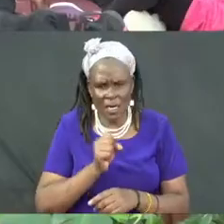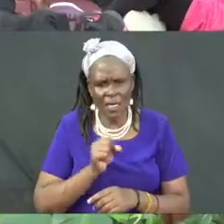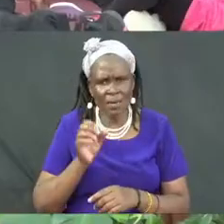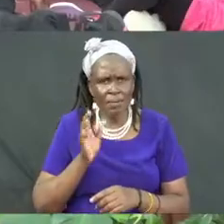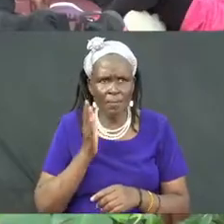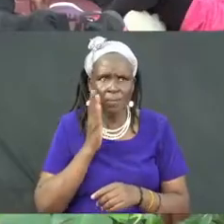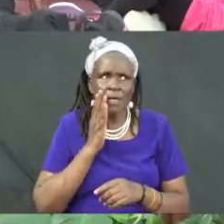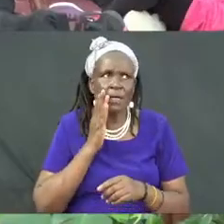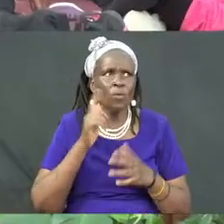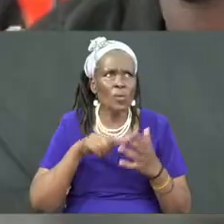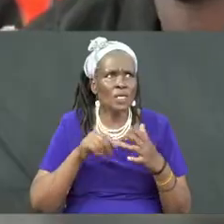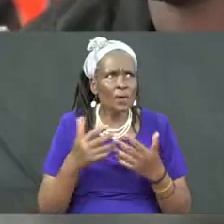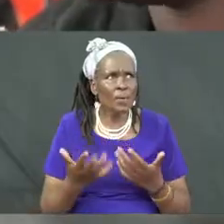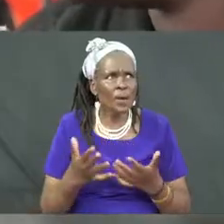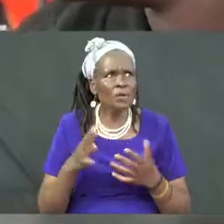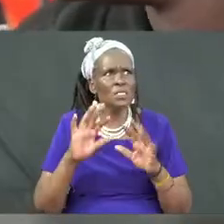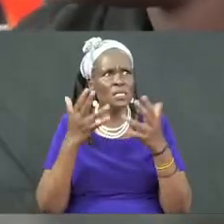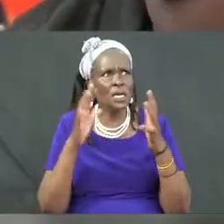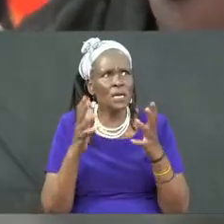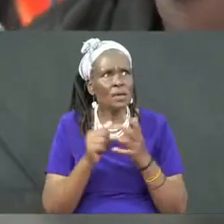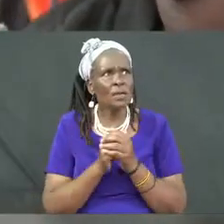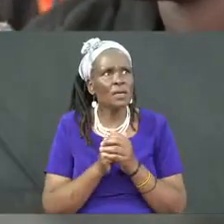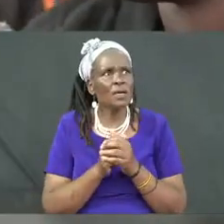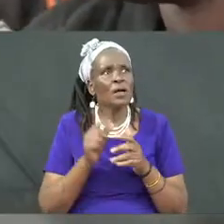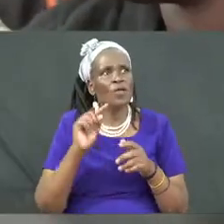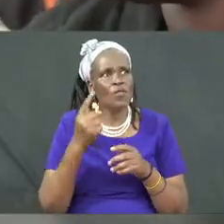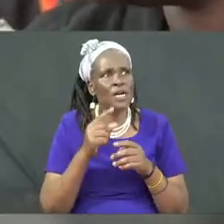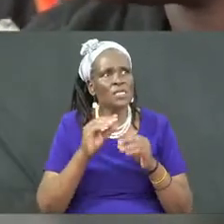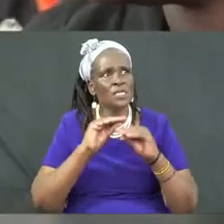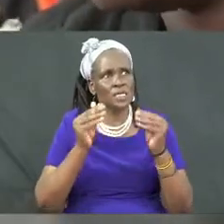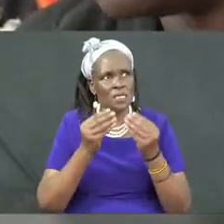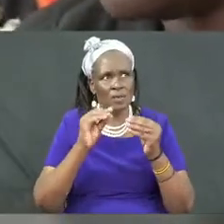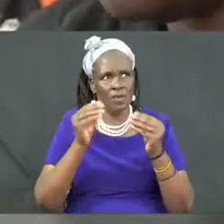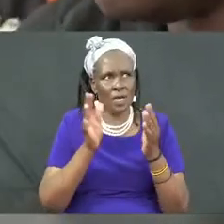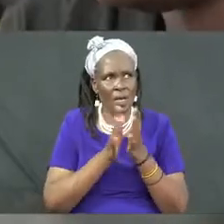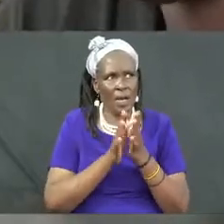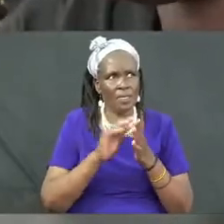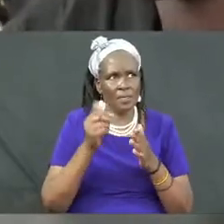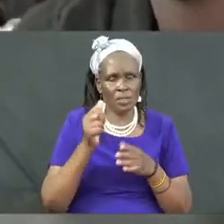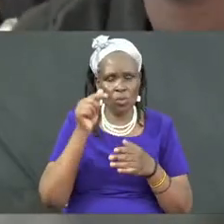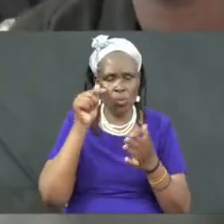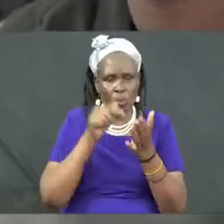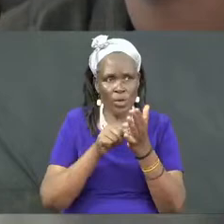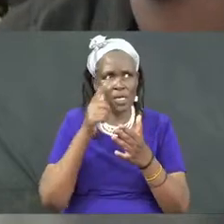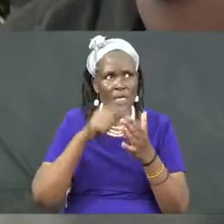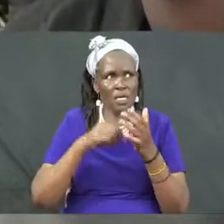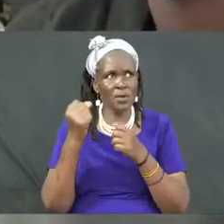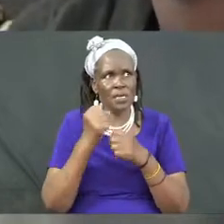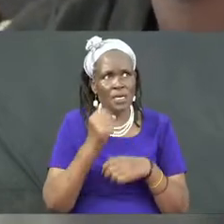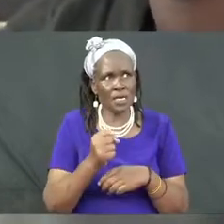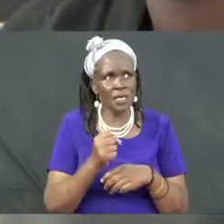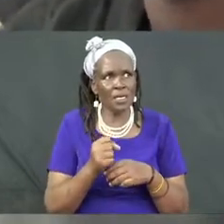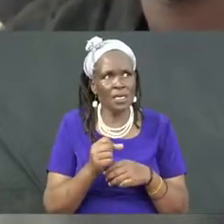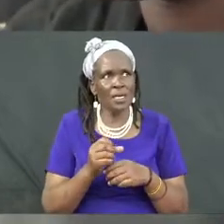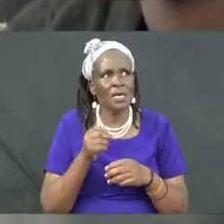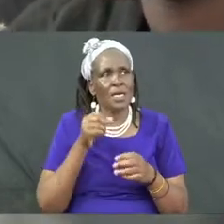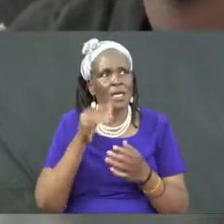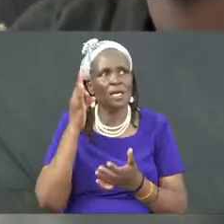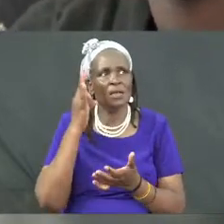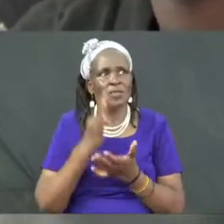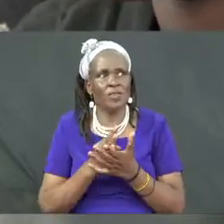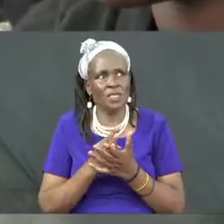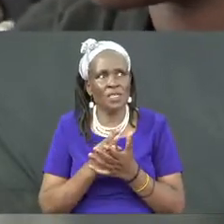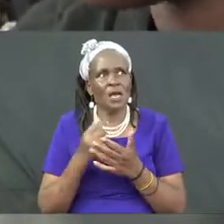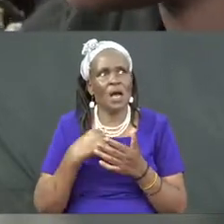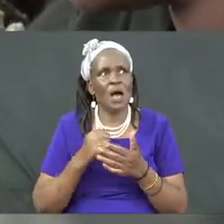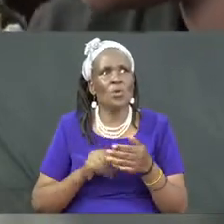about Celeste? Follow Jesus first. If Celeste points to him, great. If not,